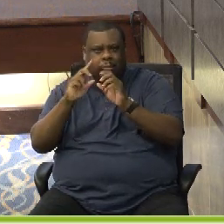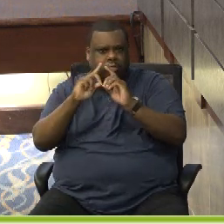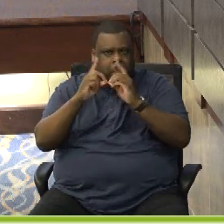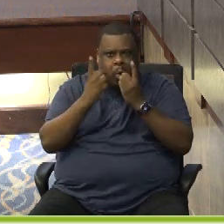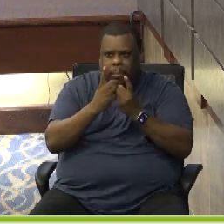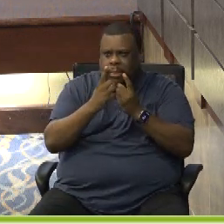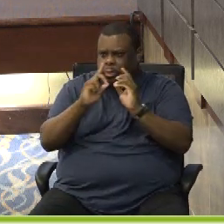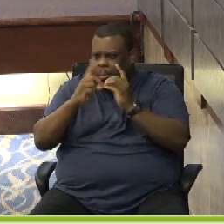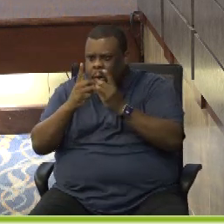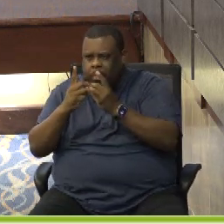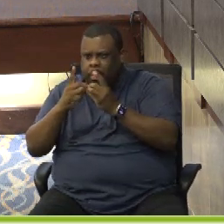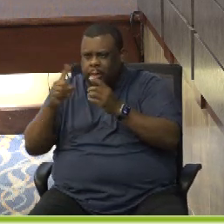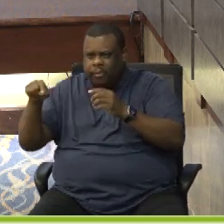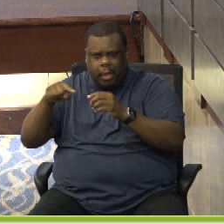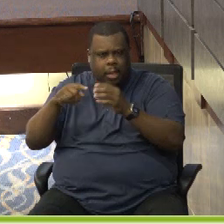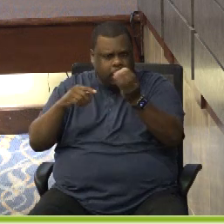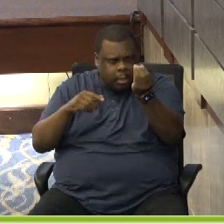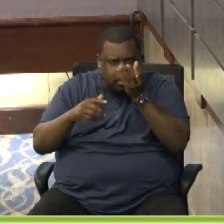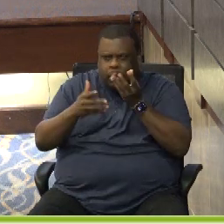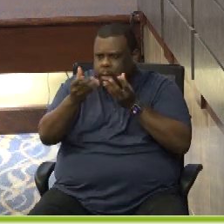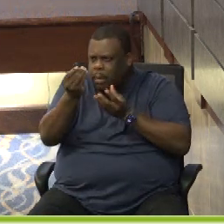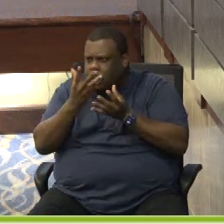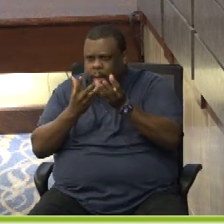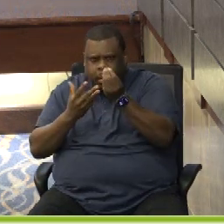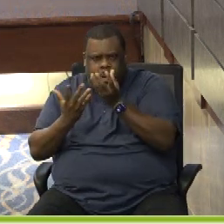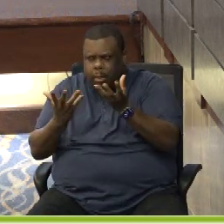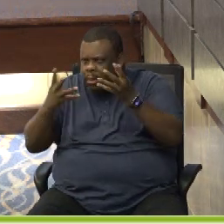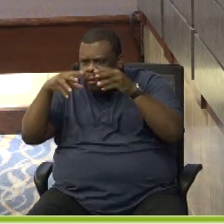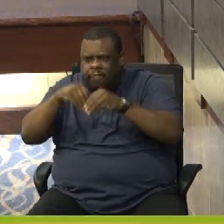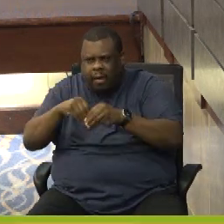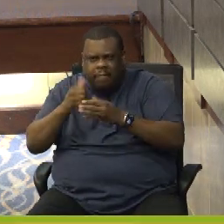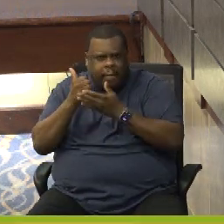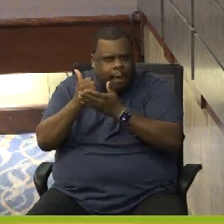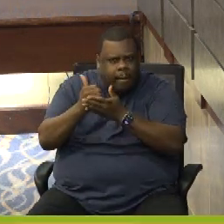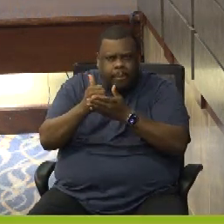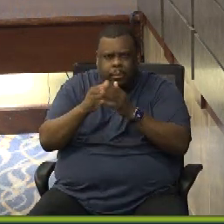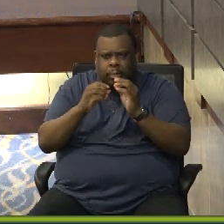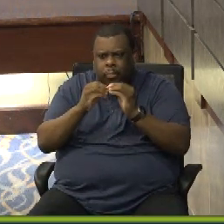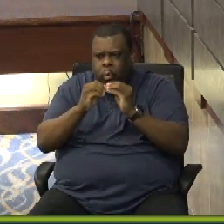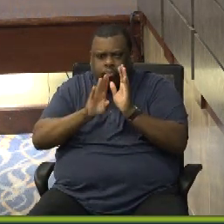in all of this as well. So you can place the City of Waco like this,